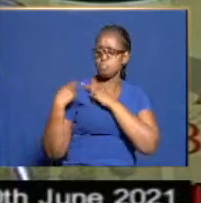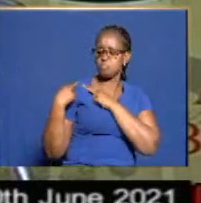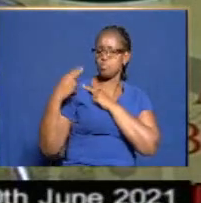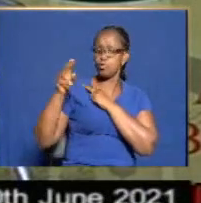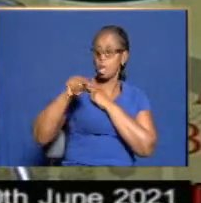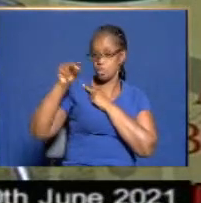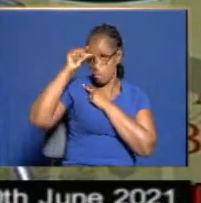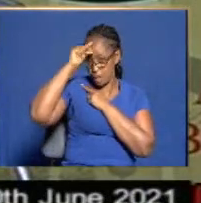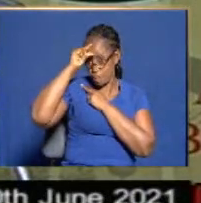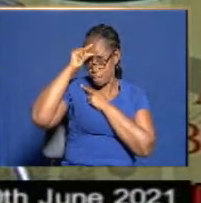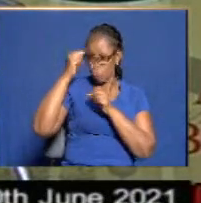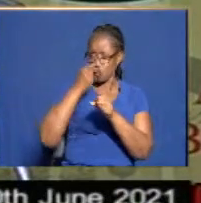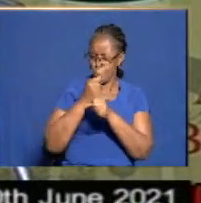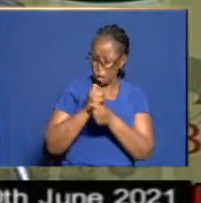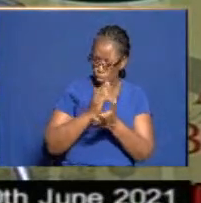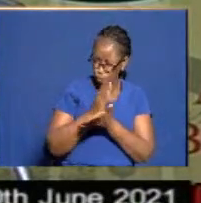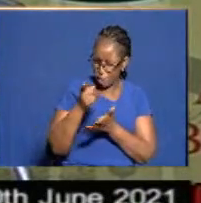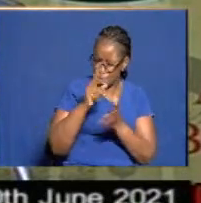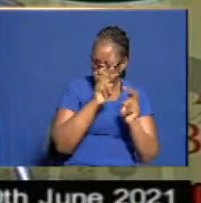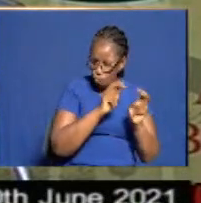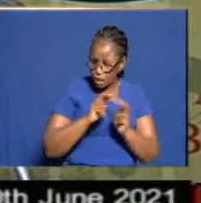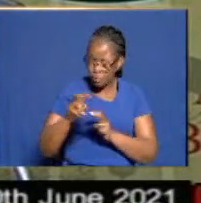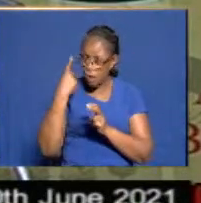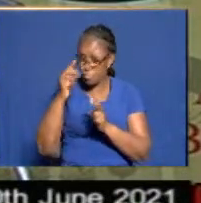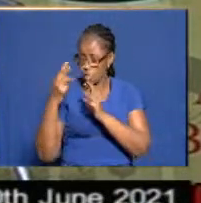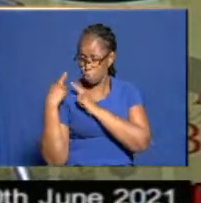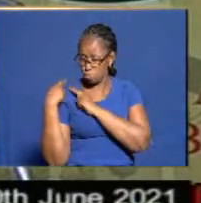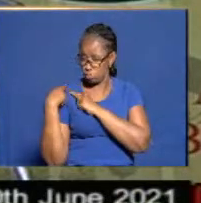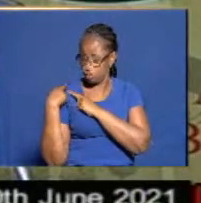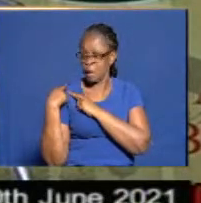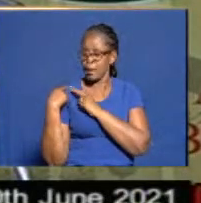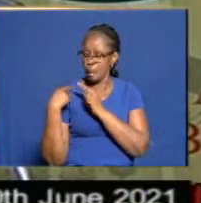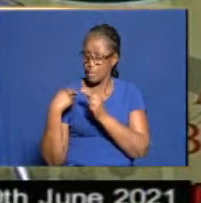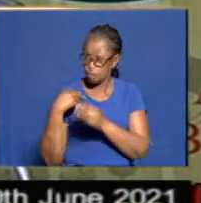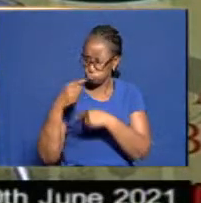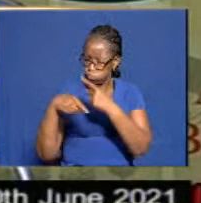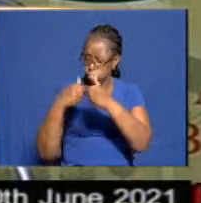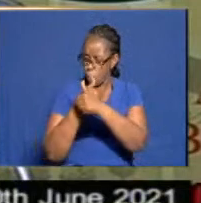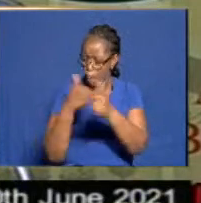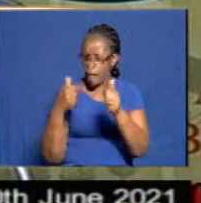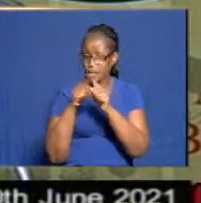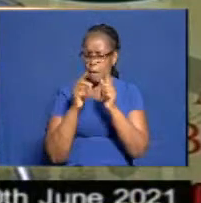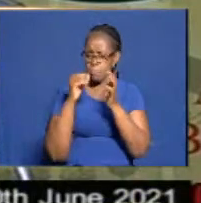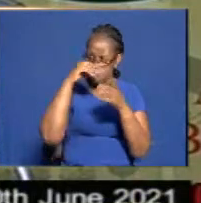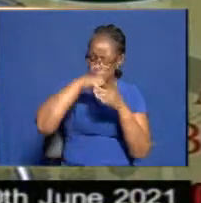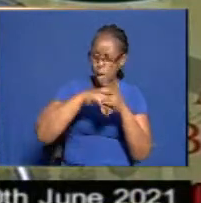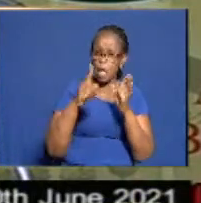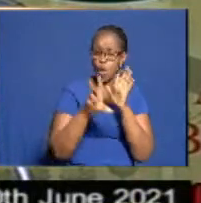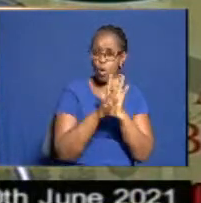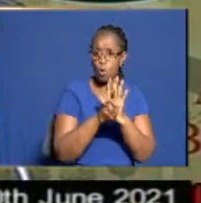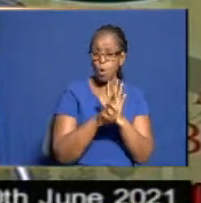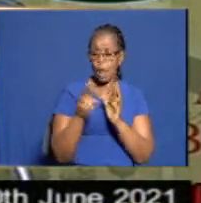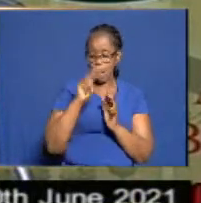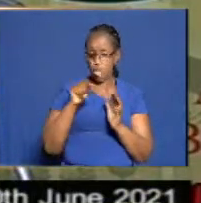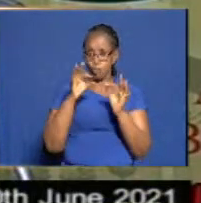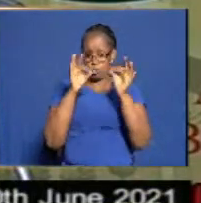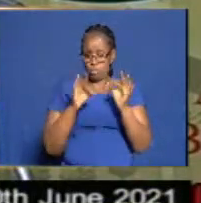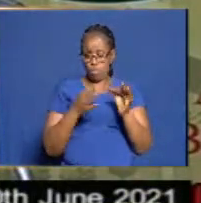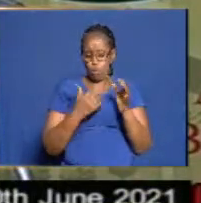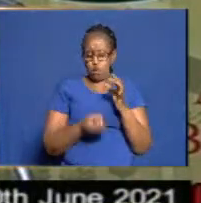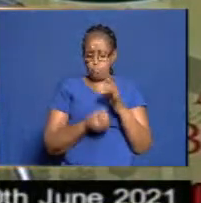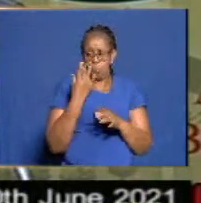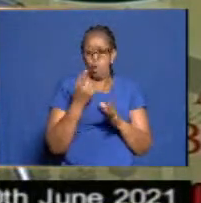that the process of such a transfer of functions is fully reinforced in law, the National Treasury is developing a legislation to